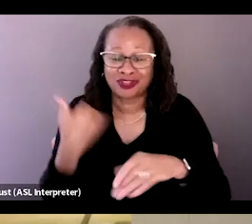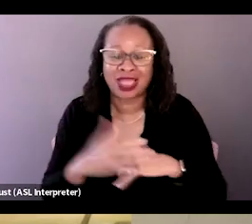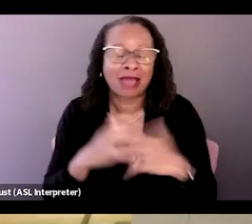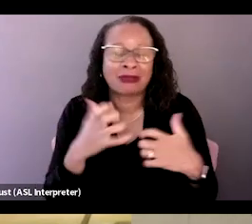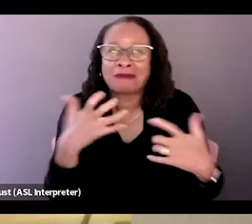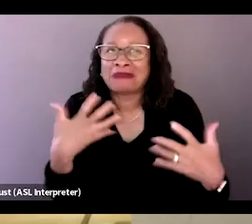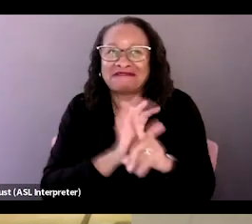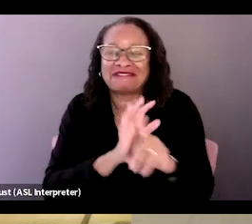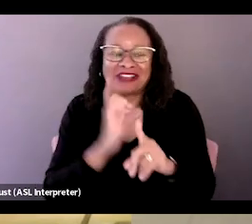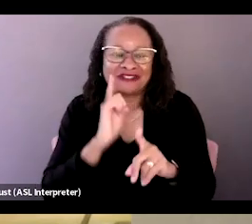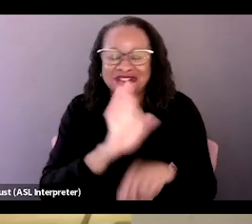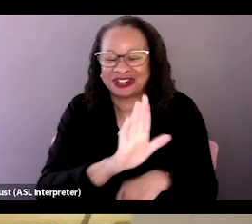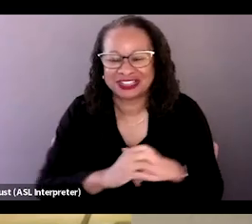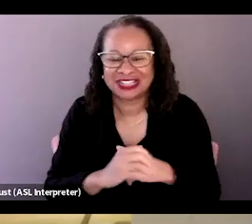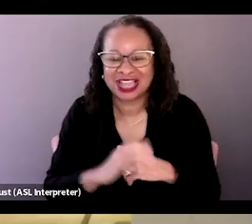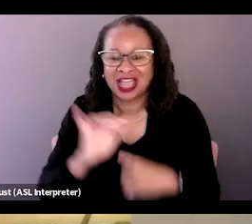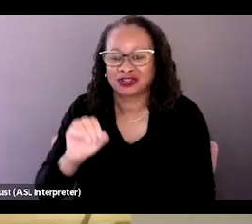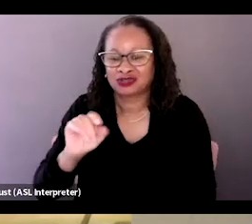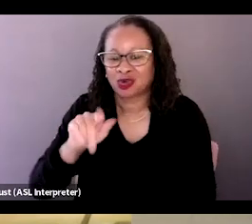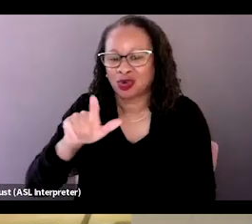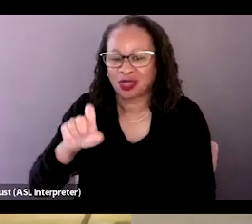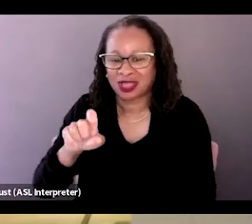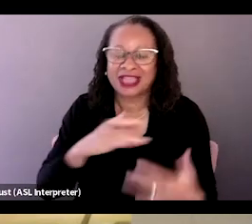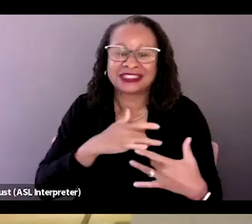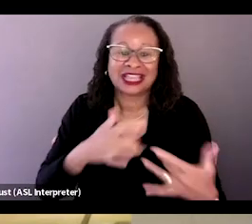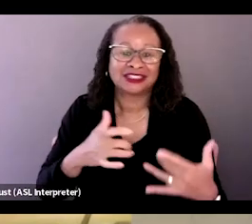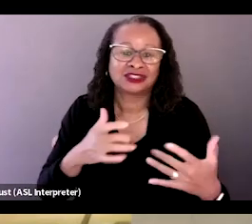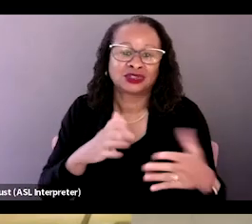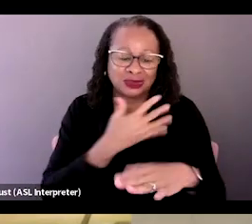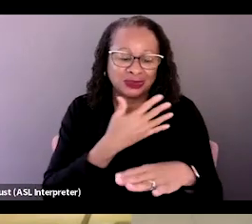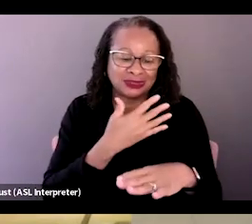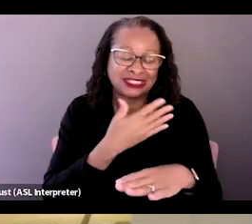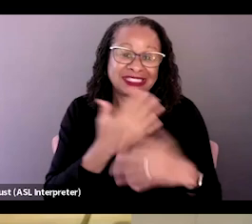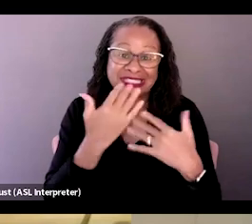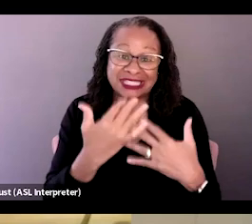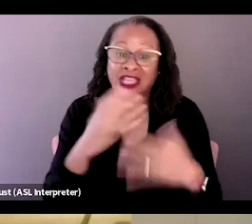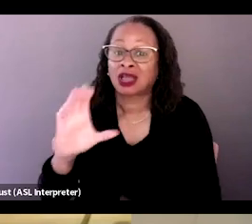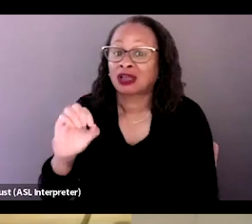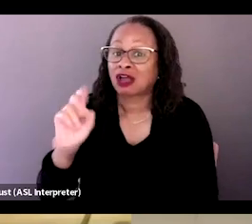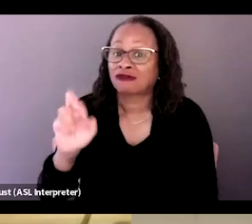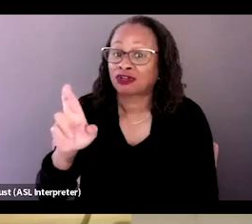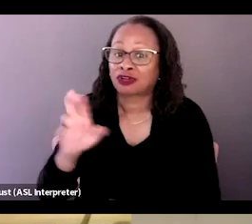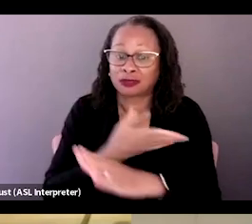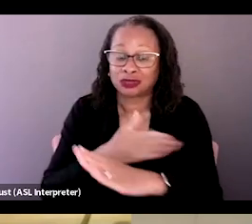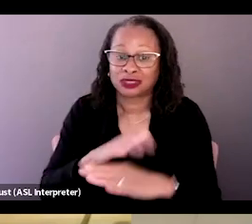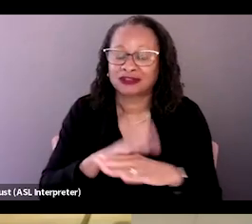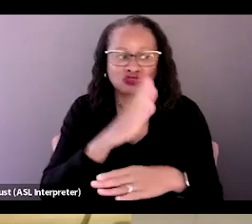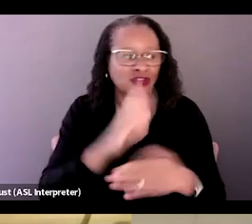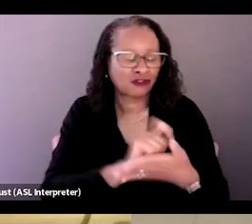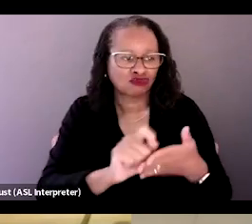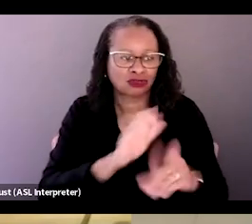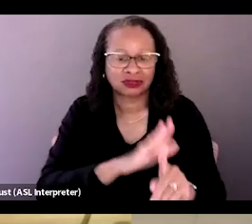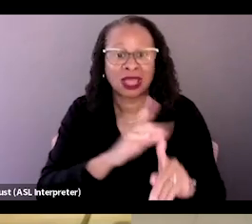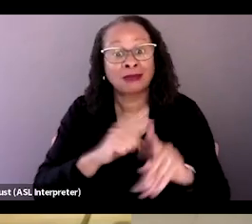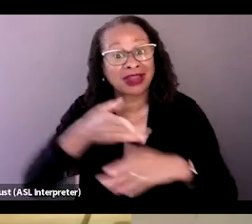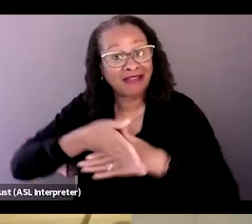fan. Jolene, she normally sings covers, so she never wrote her songs before. Although after the film, she started to write her